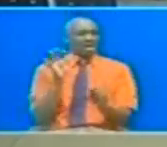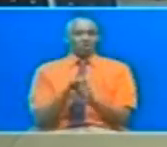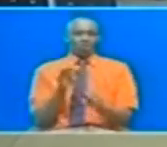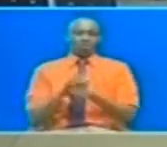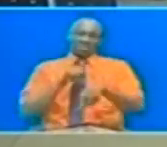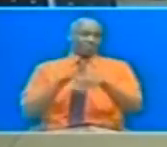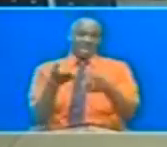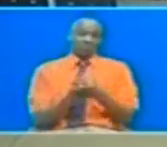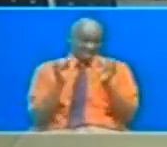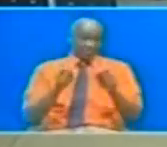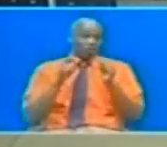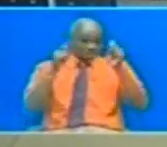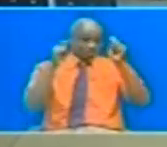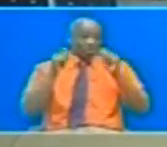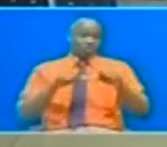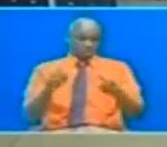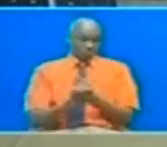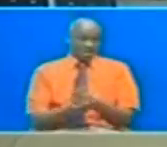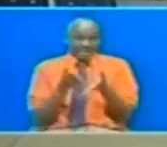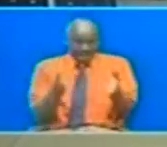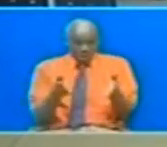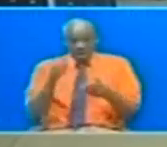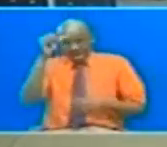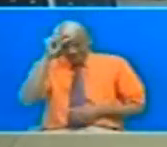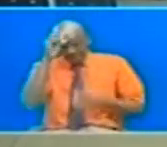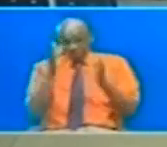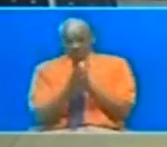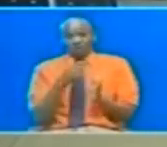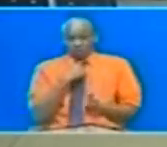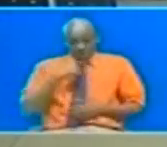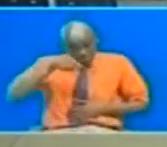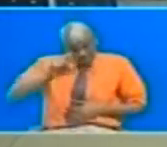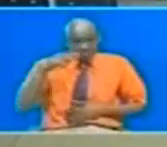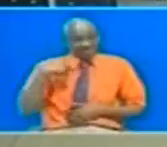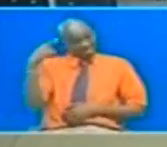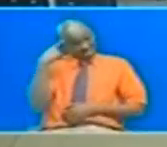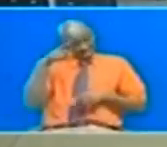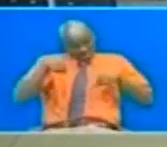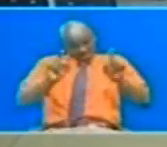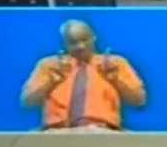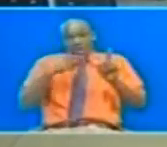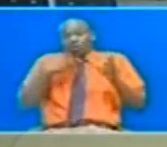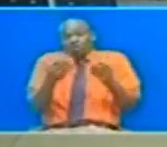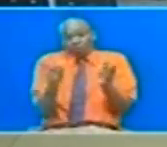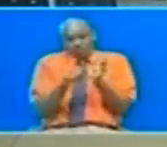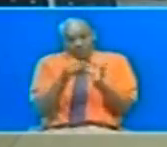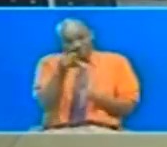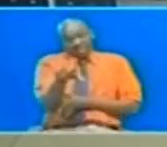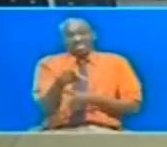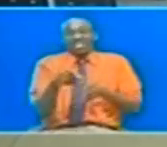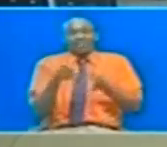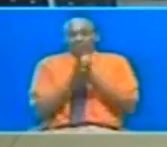impasse continues. Now, it's up to the government and the unions to think beyond themselves and about those in public